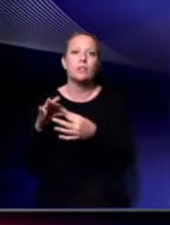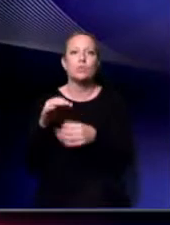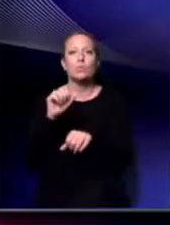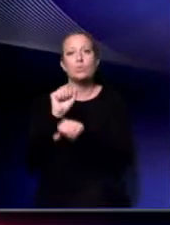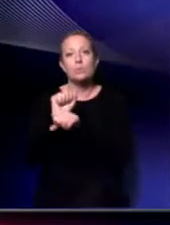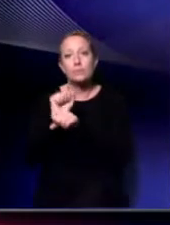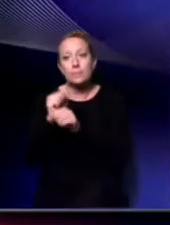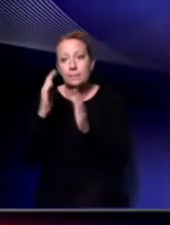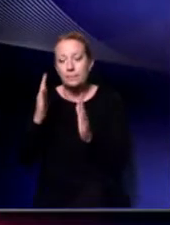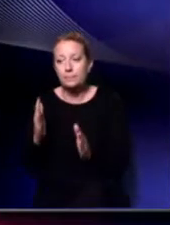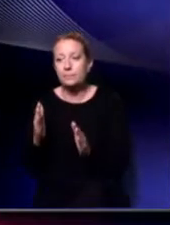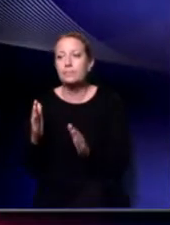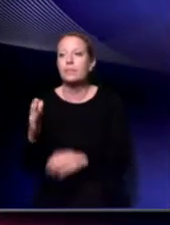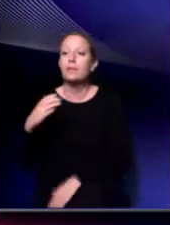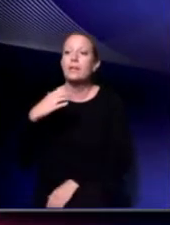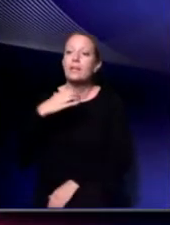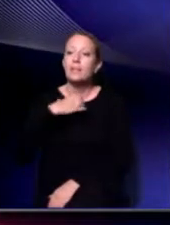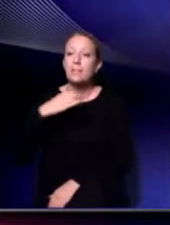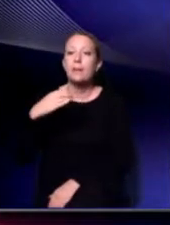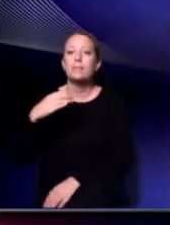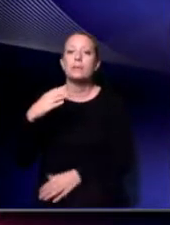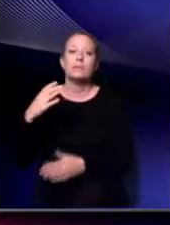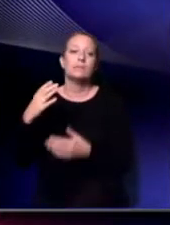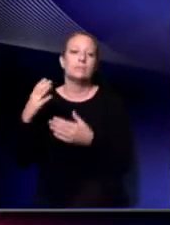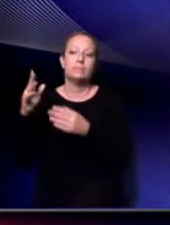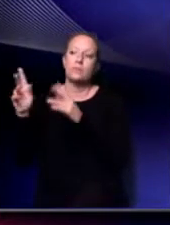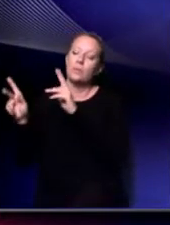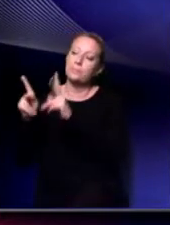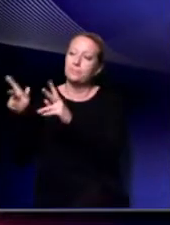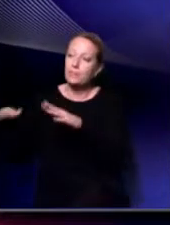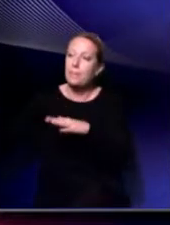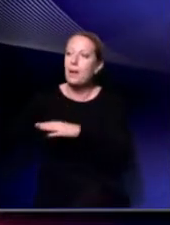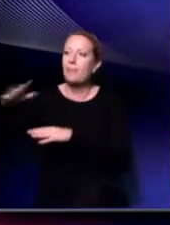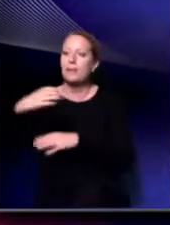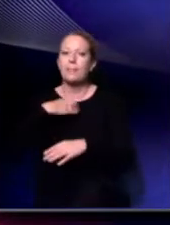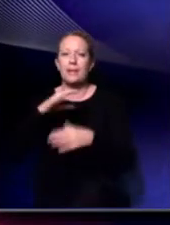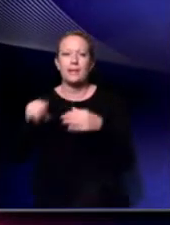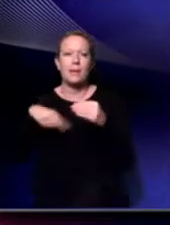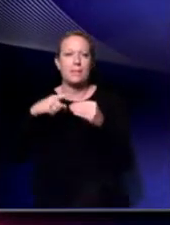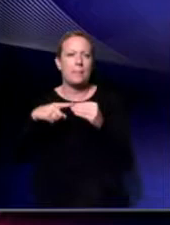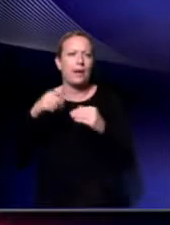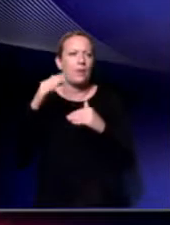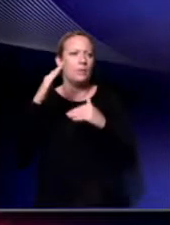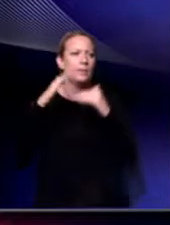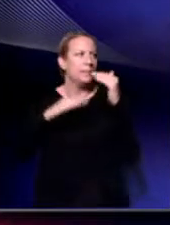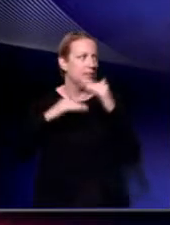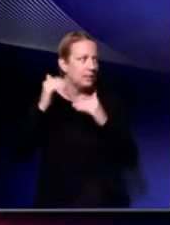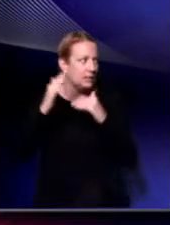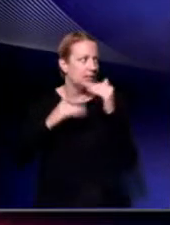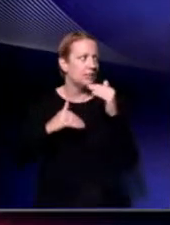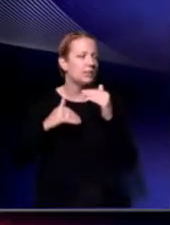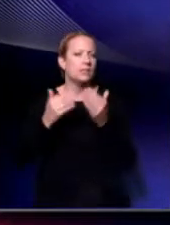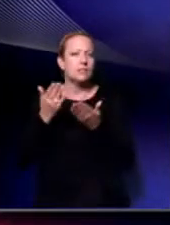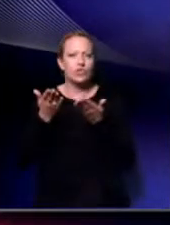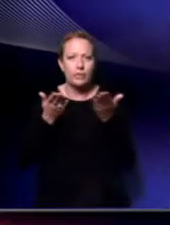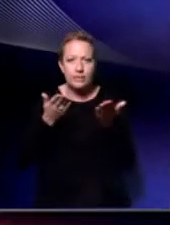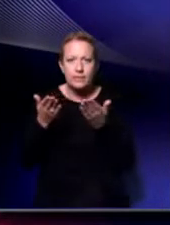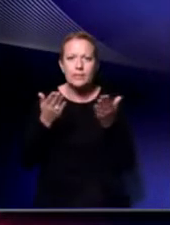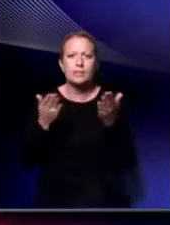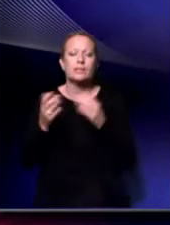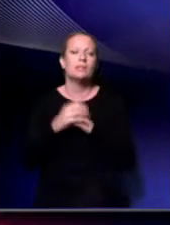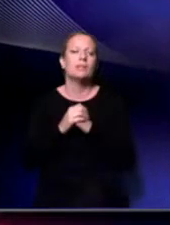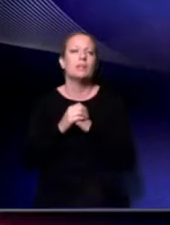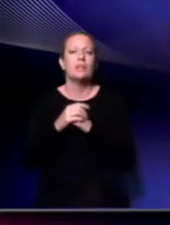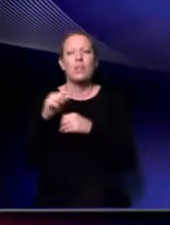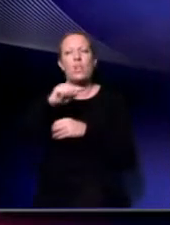public concerns complaints about instructional resources, and public concerns complaints about facilities and services. It seems to me that we can